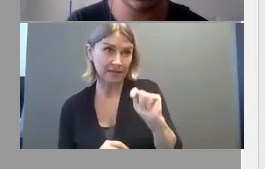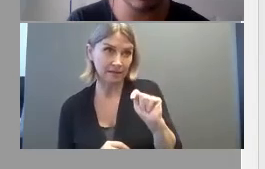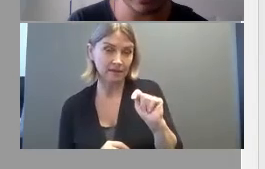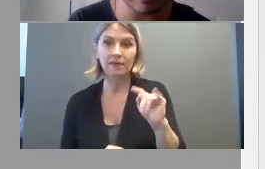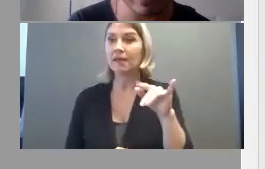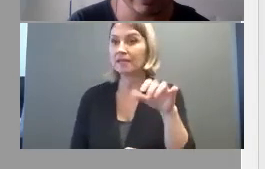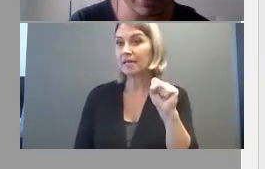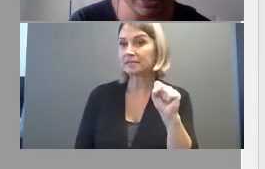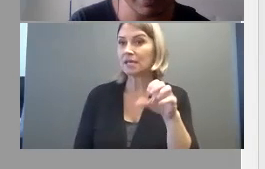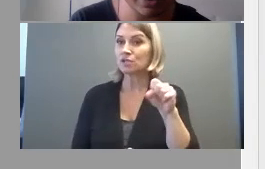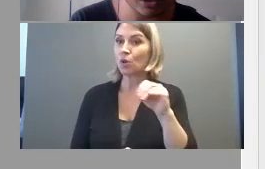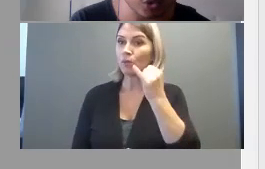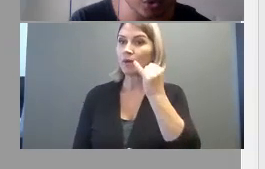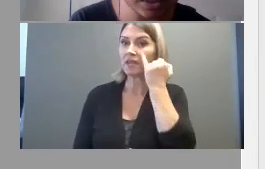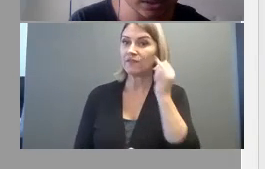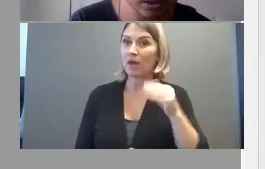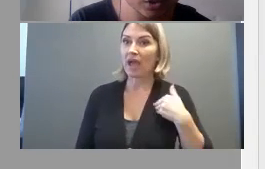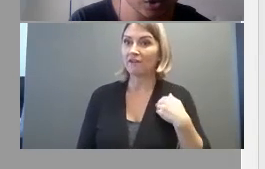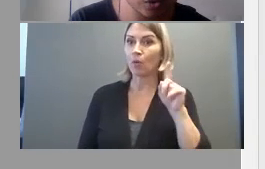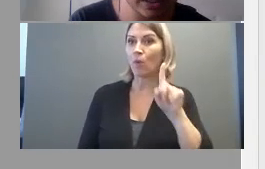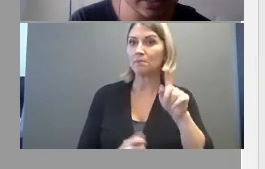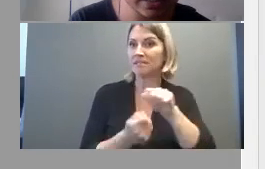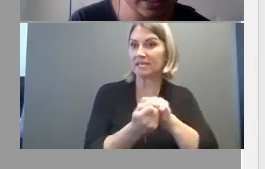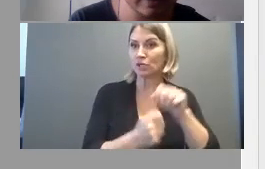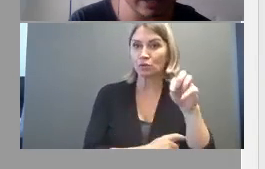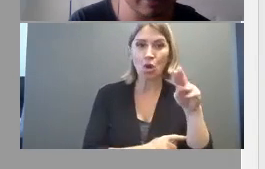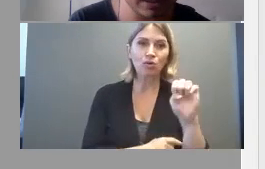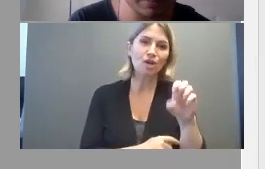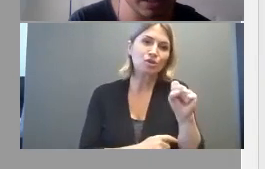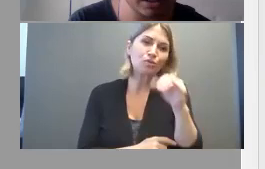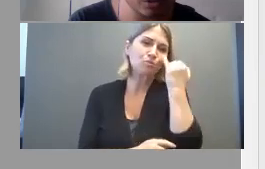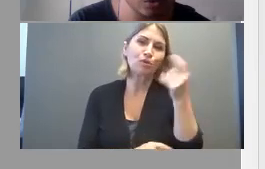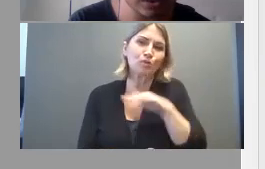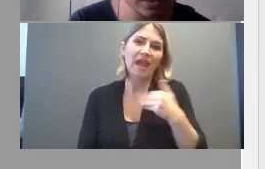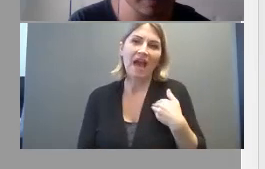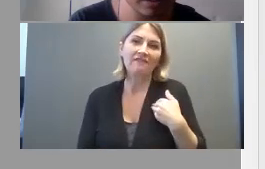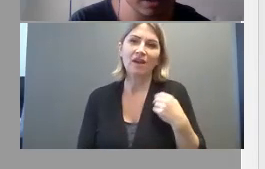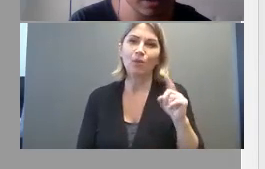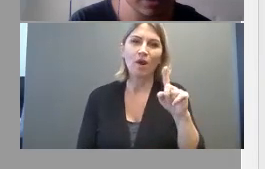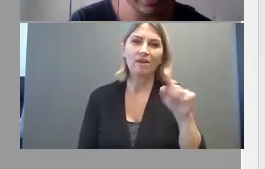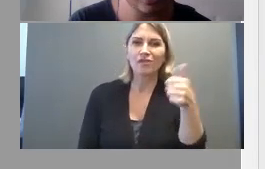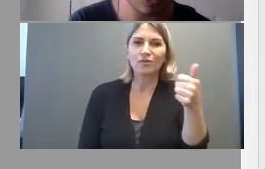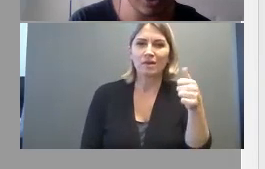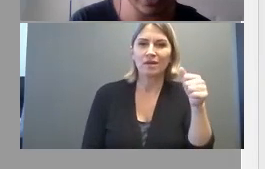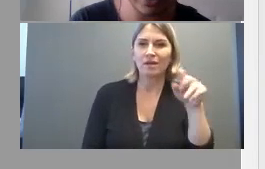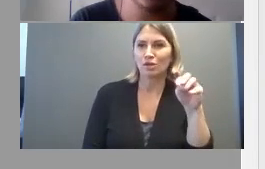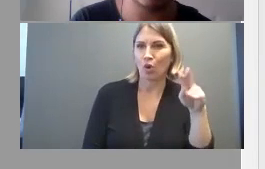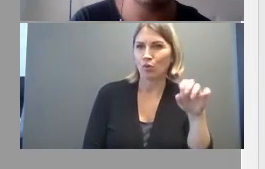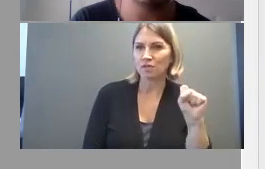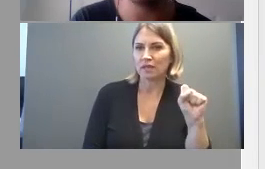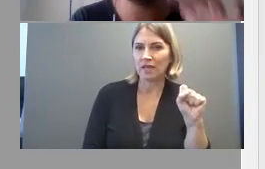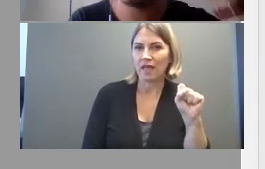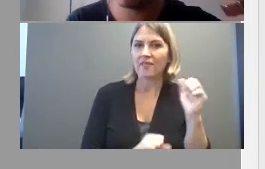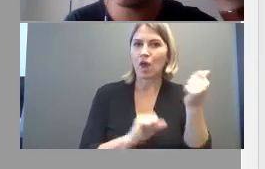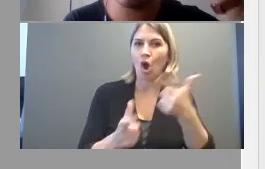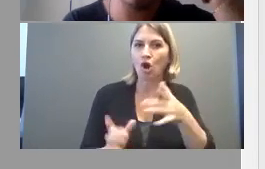Yes. So even if we have multiple other nodes, so let's say that we have multiple other nodes that all connect to